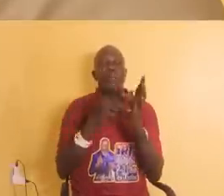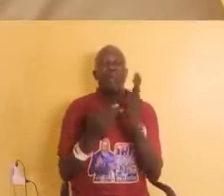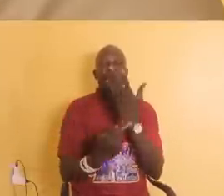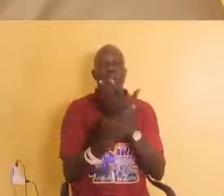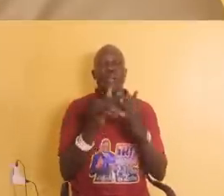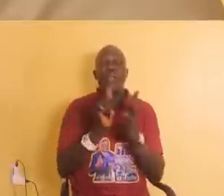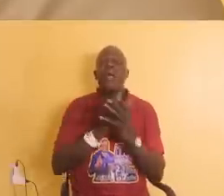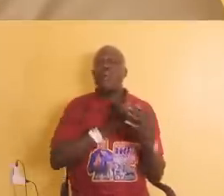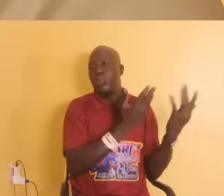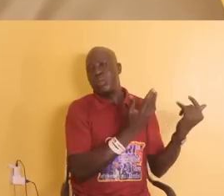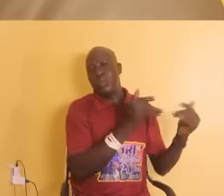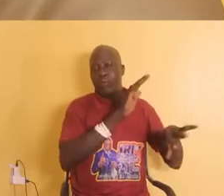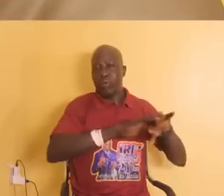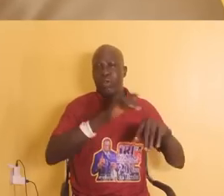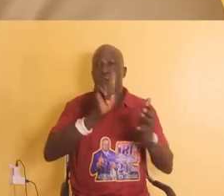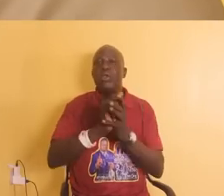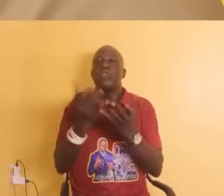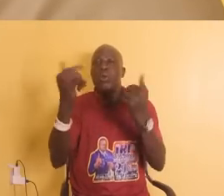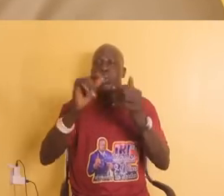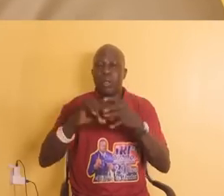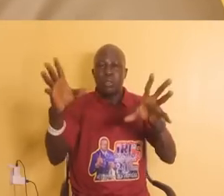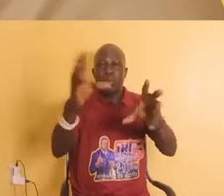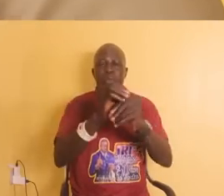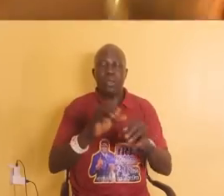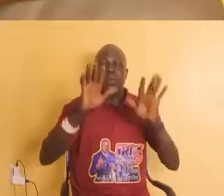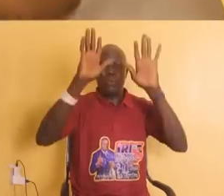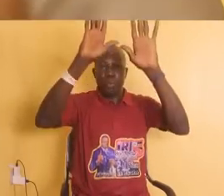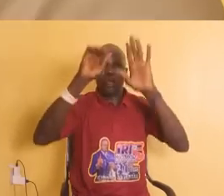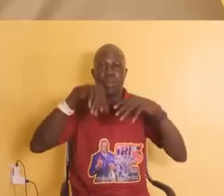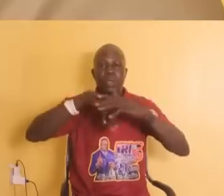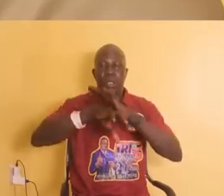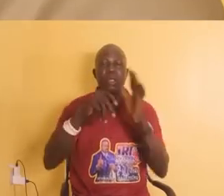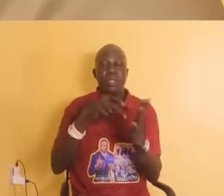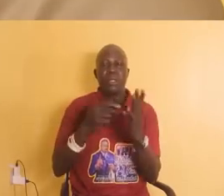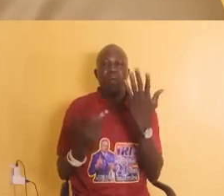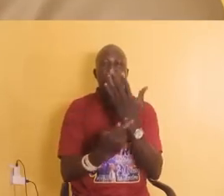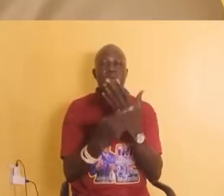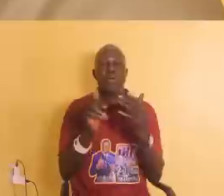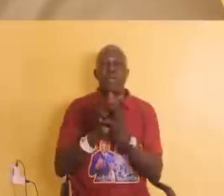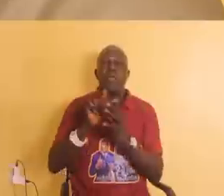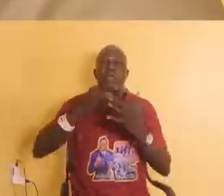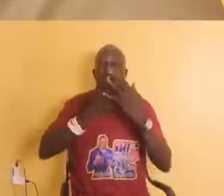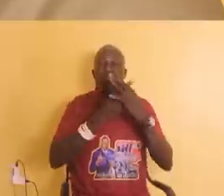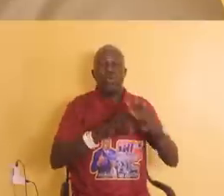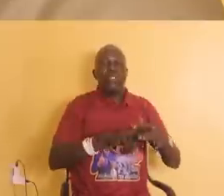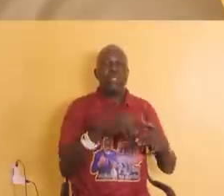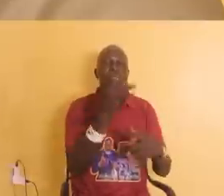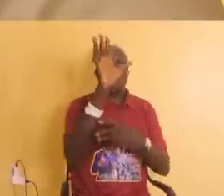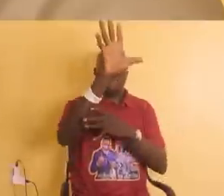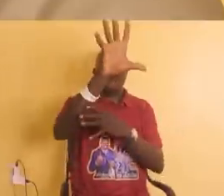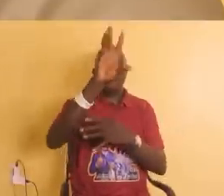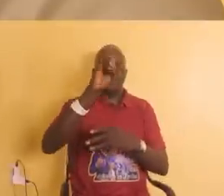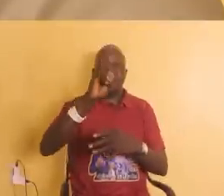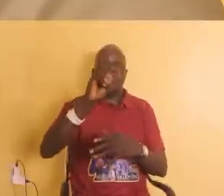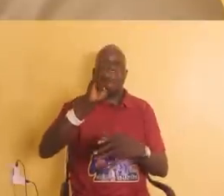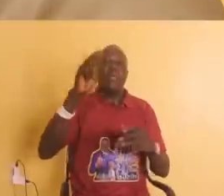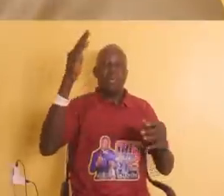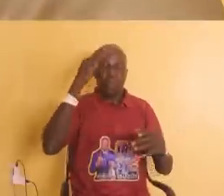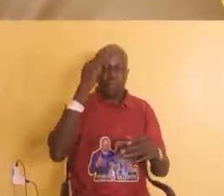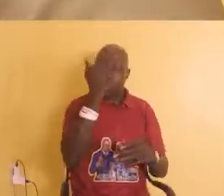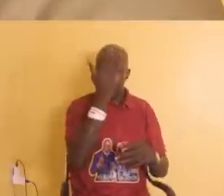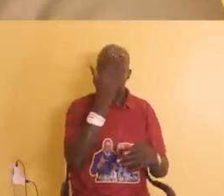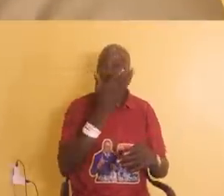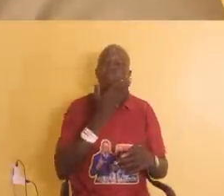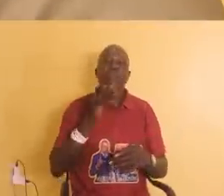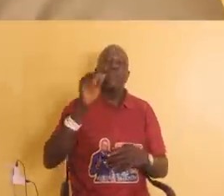special program. I'm waiting that for you to receive your miracle. Neno program in this program. That equip 50,000 mantu. Oh, share 50,000